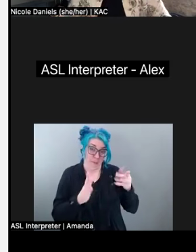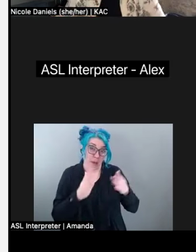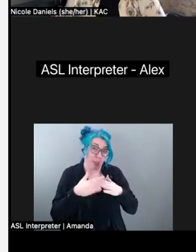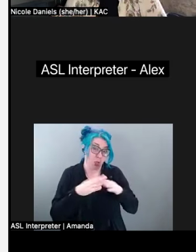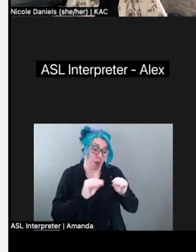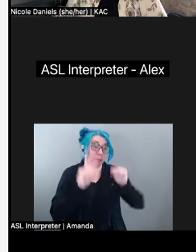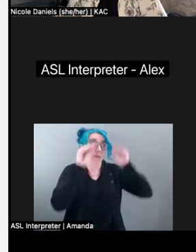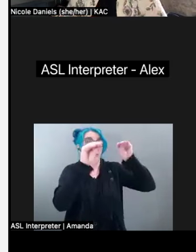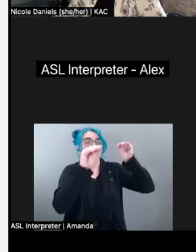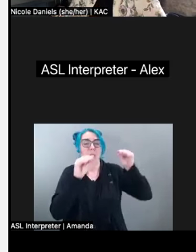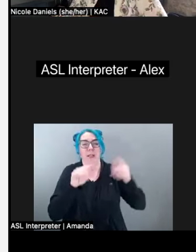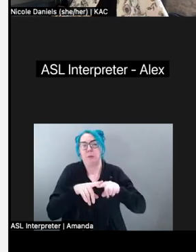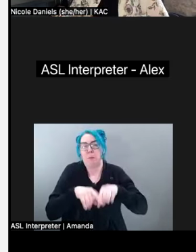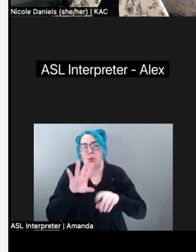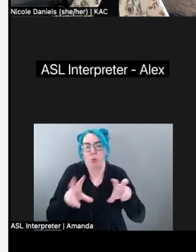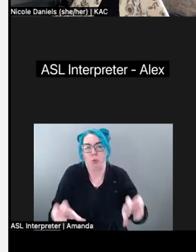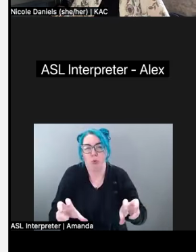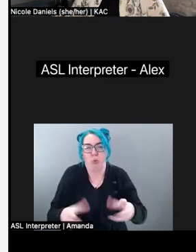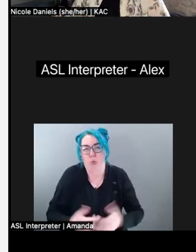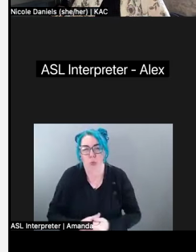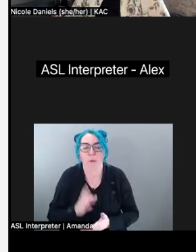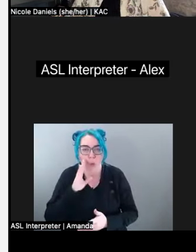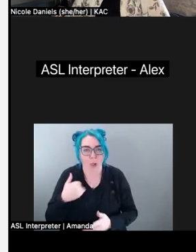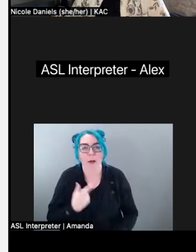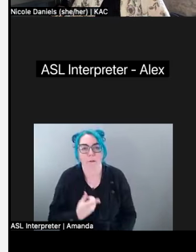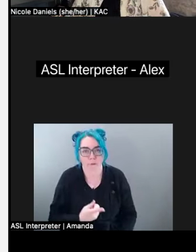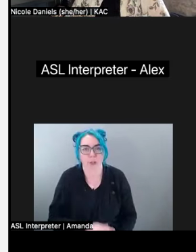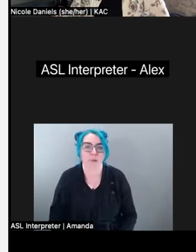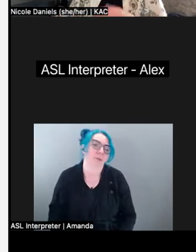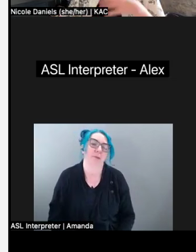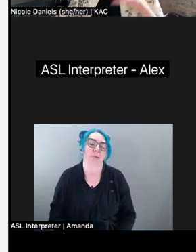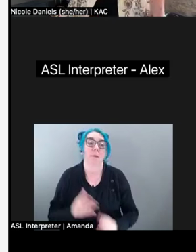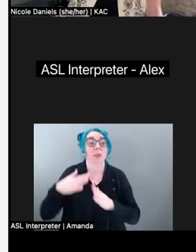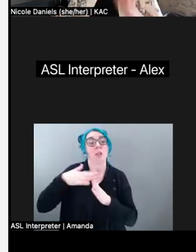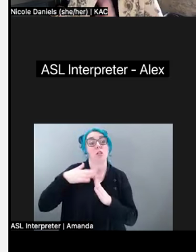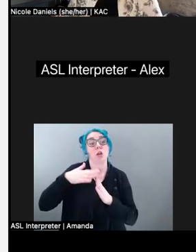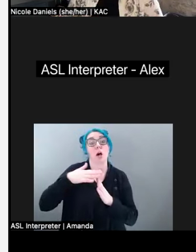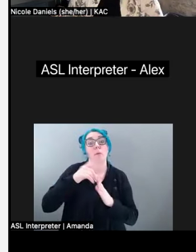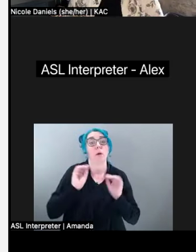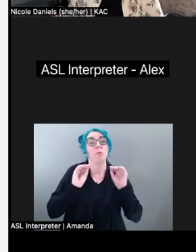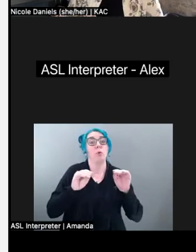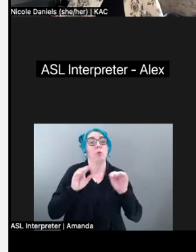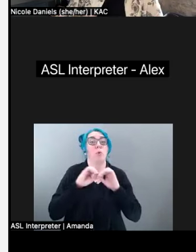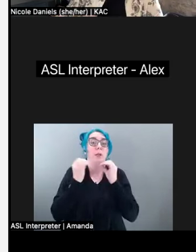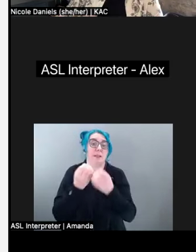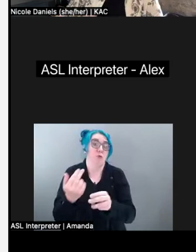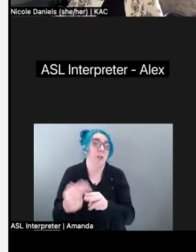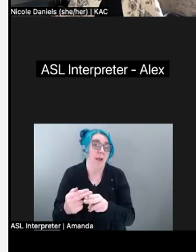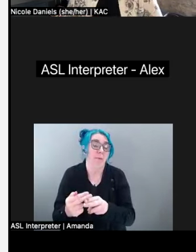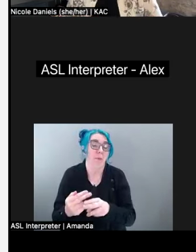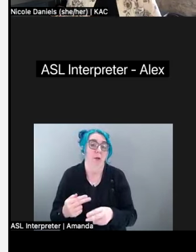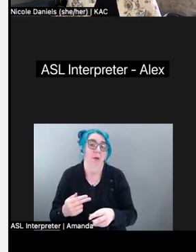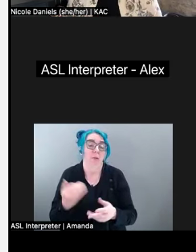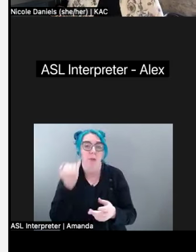and the budget form. You can also insert your organization name at the top. If you forget, it's not a big deal, but it's helpful if you